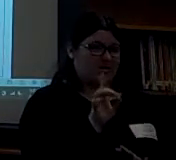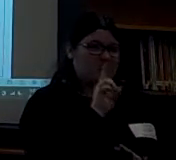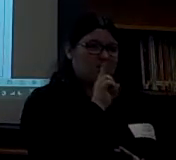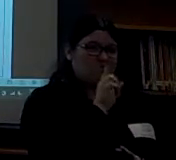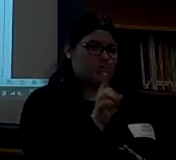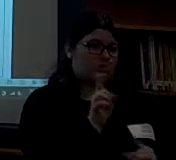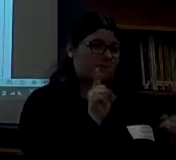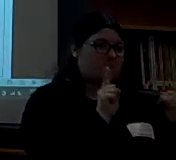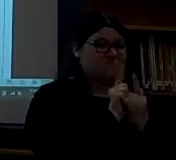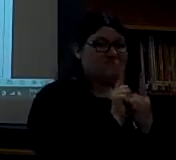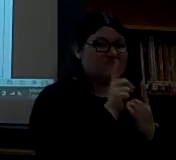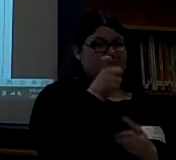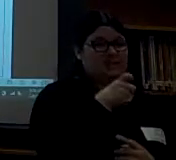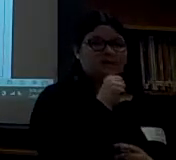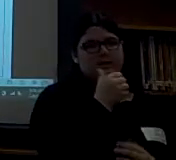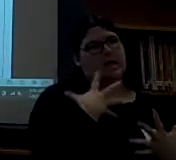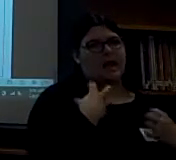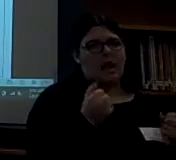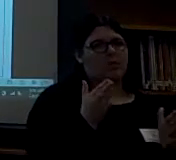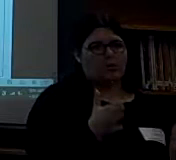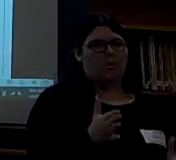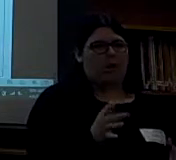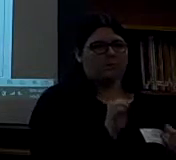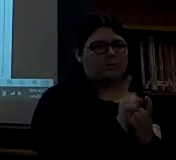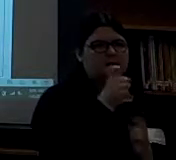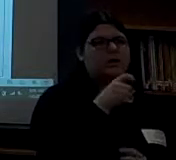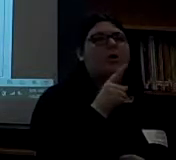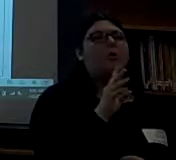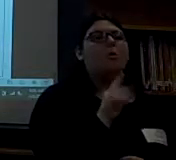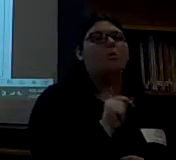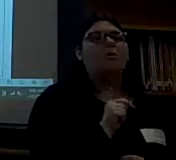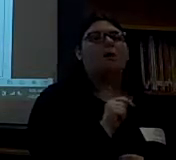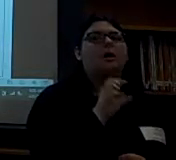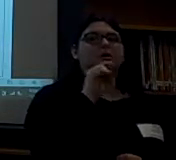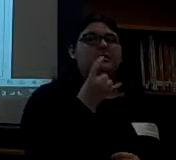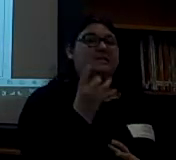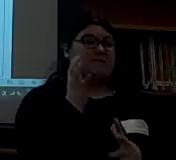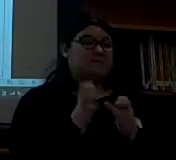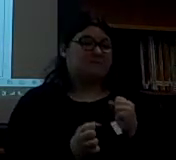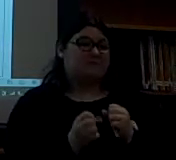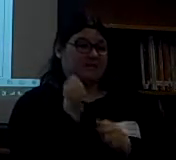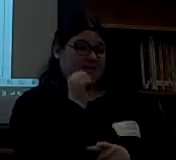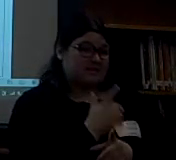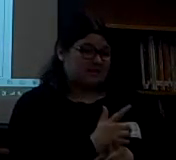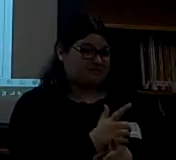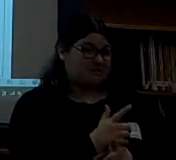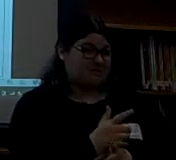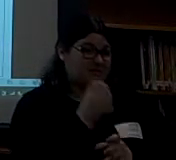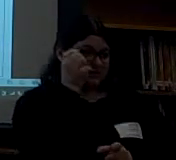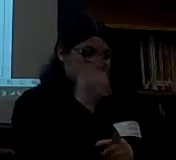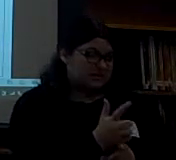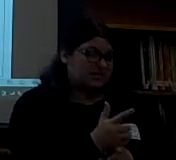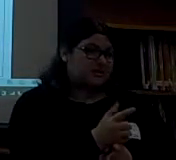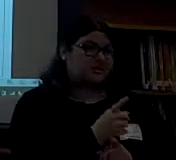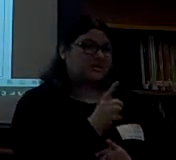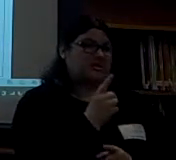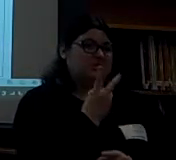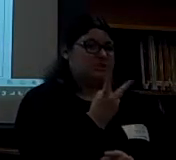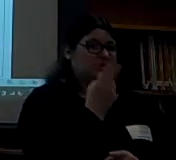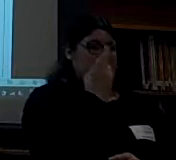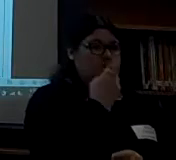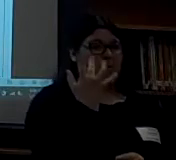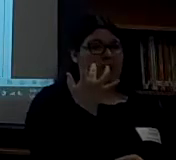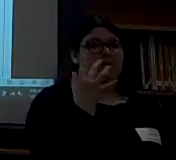meeting a need. It's not a healthy way to meet a need. But children who are mean to siblings usually do it for one of two reasons. One is that